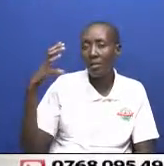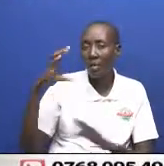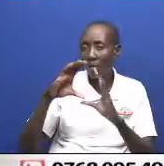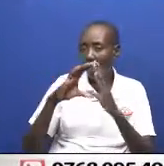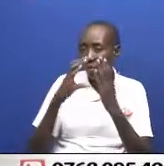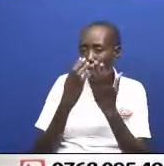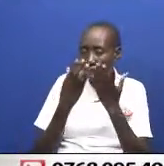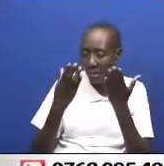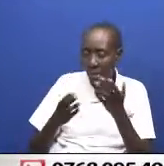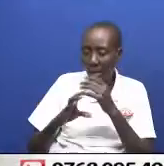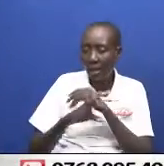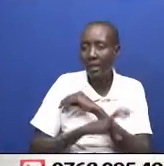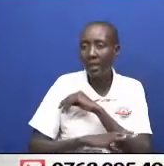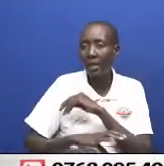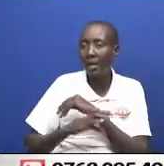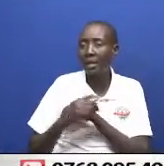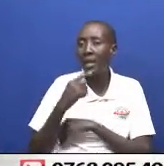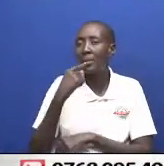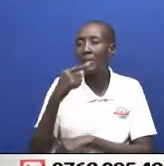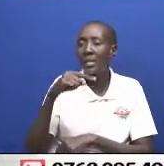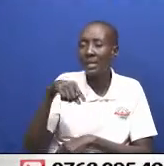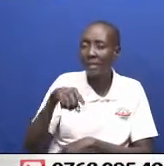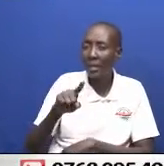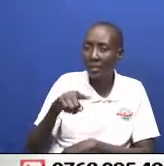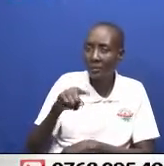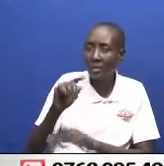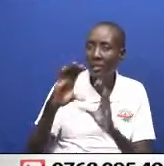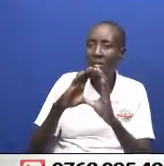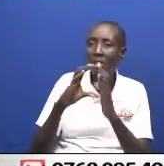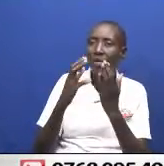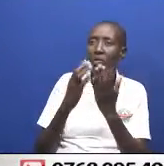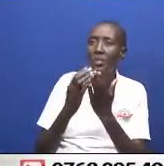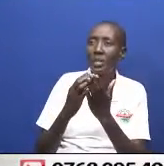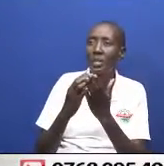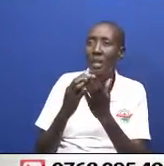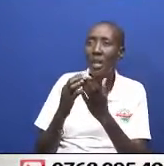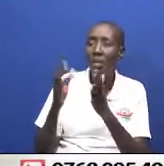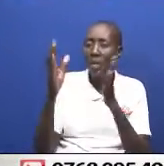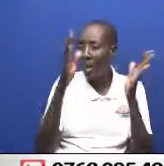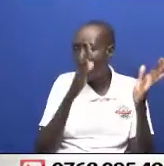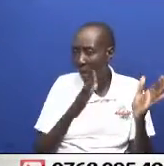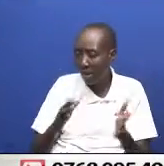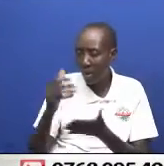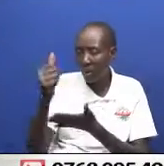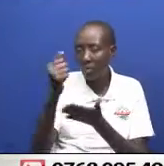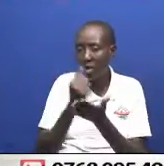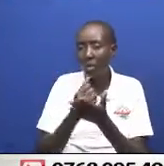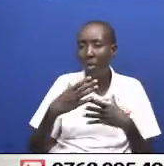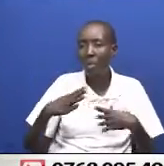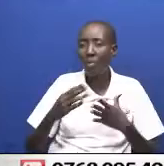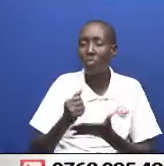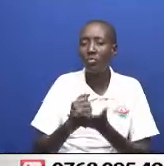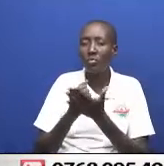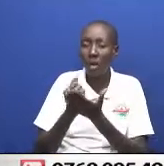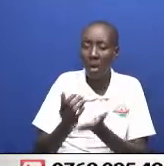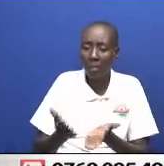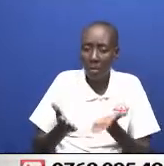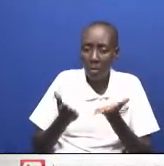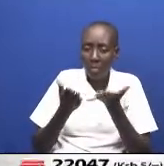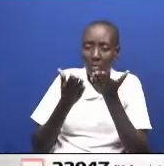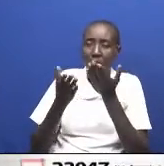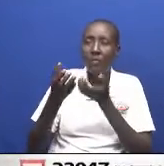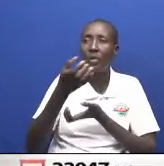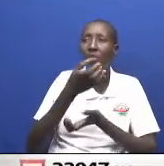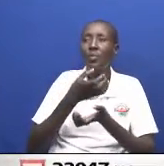nchini, amesisitiza kuwa wao kama jamii watahakikisha wanabuni nafasi za kazi ili kuimarisha uchumi wa nchi. Community, the